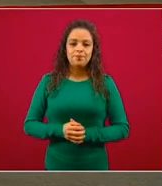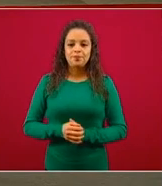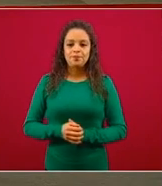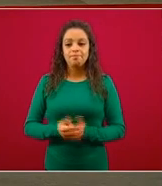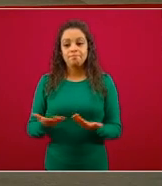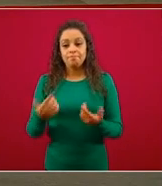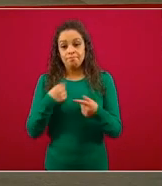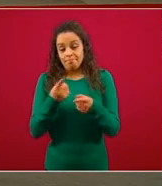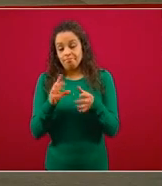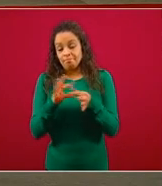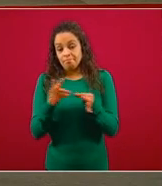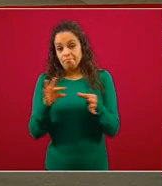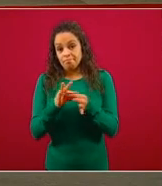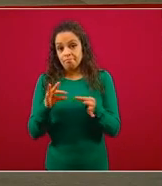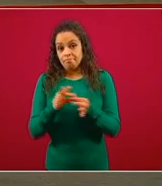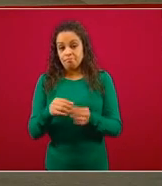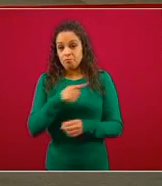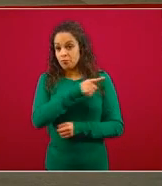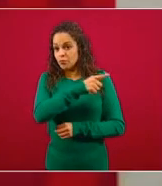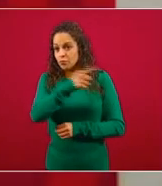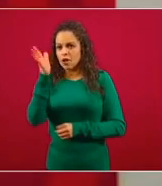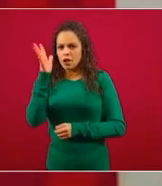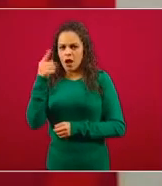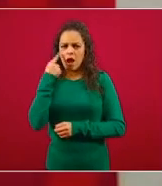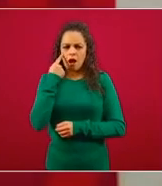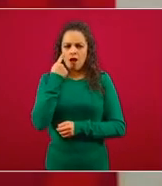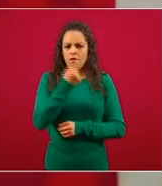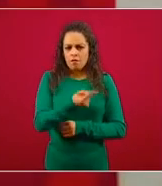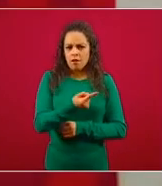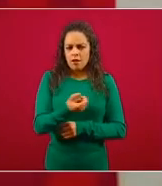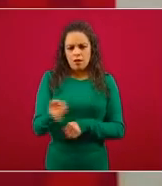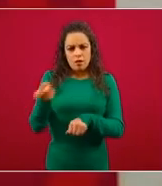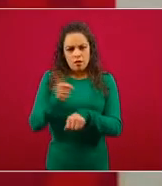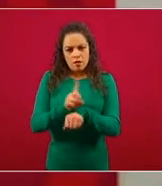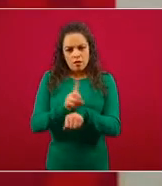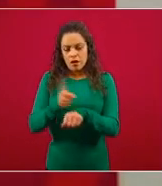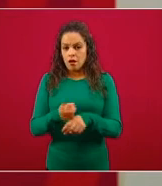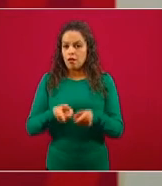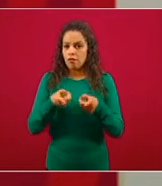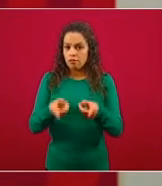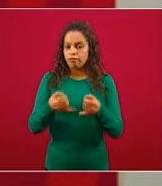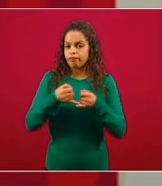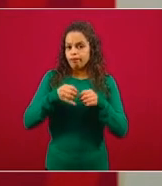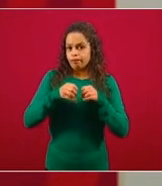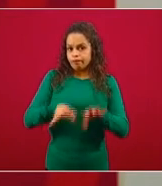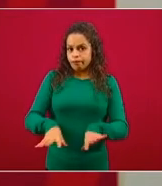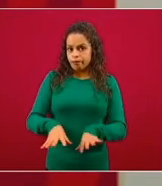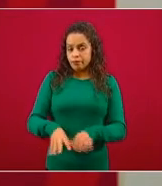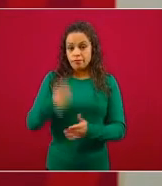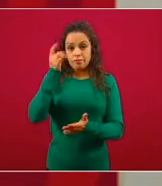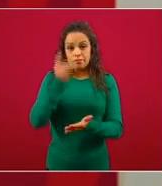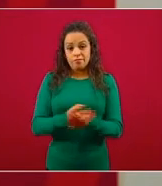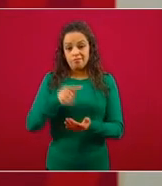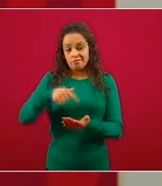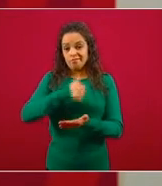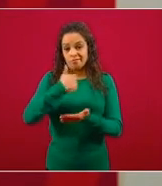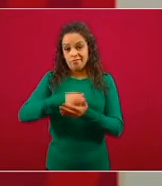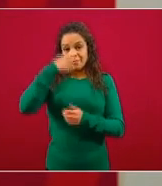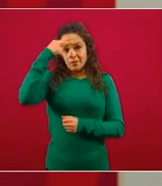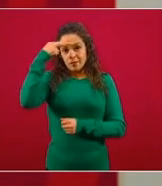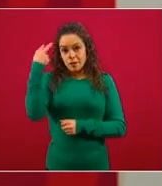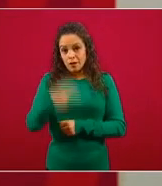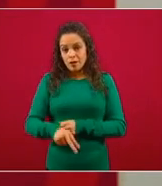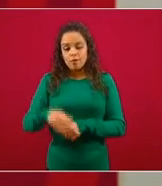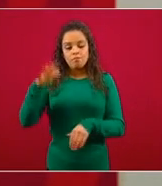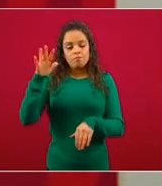First, I'd like to talk to you about how we've been staying up to date every single day. We have